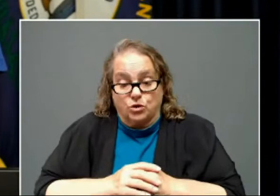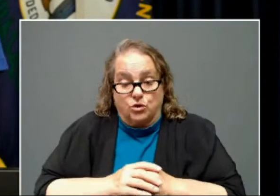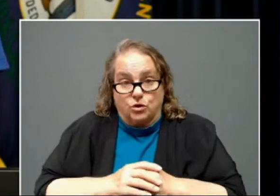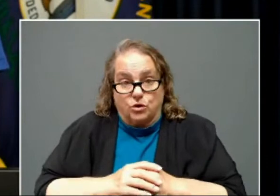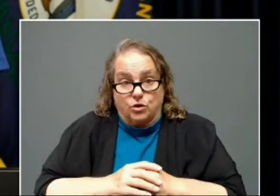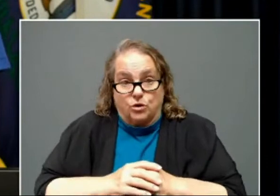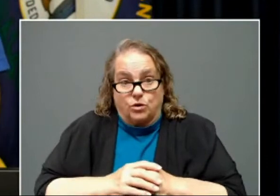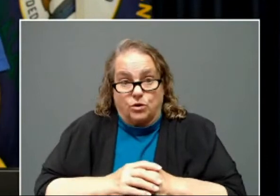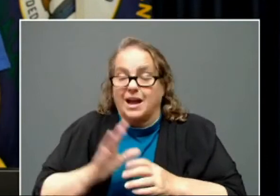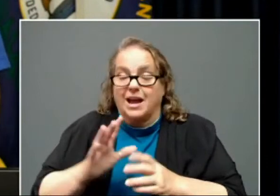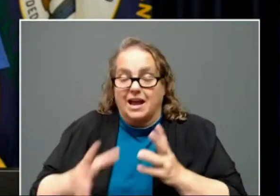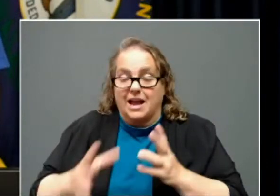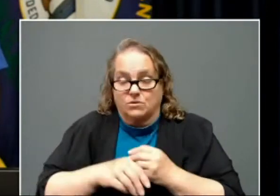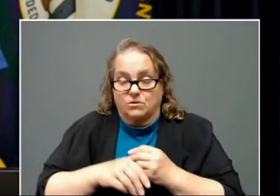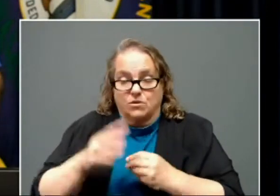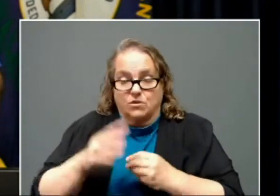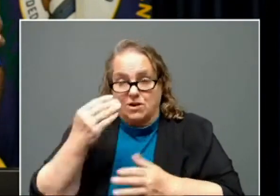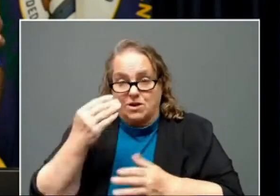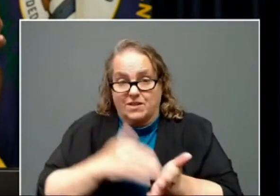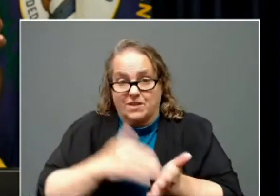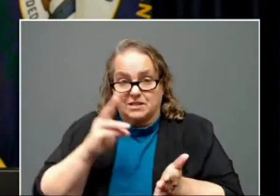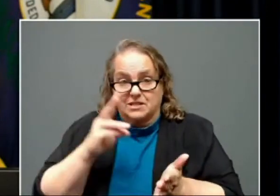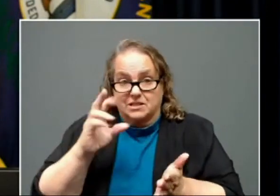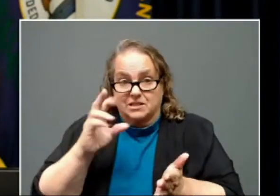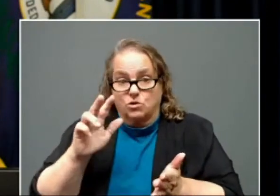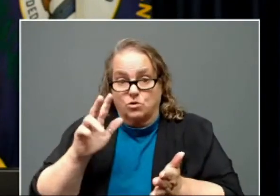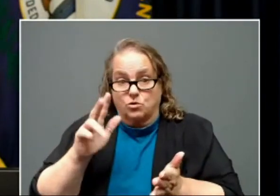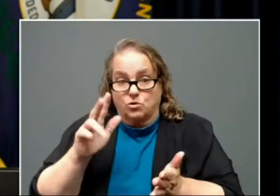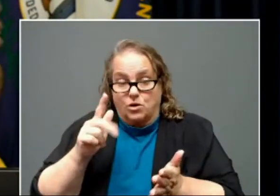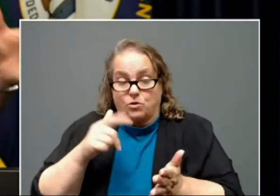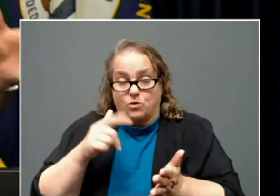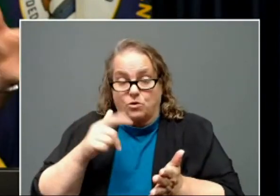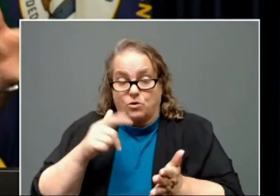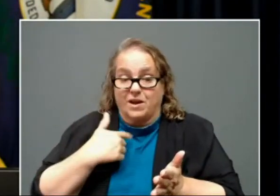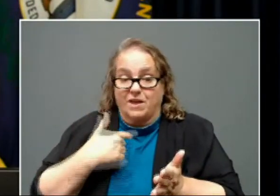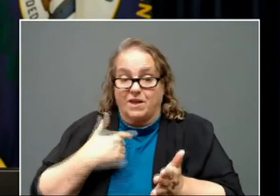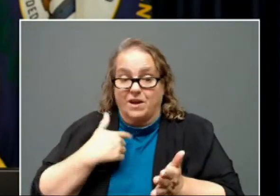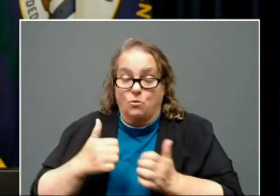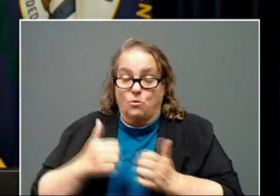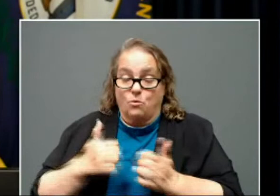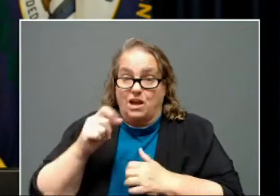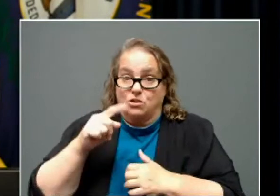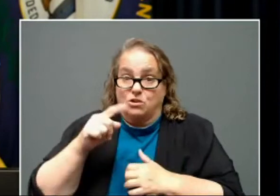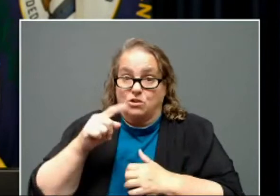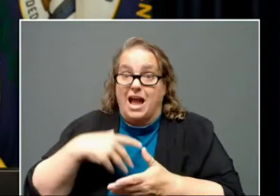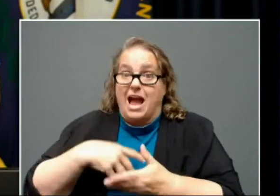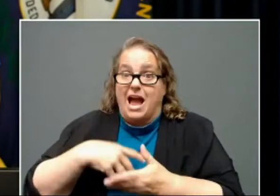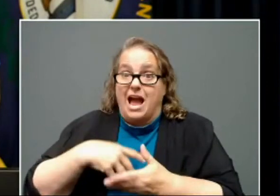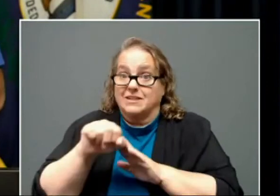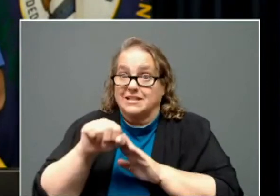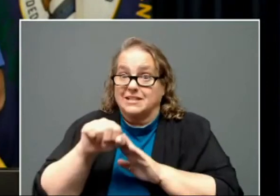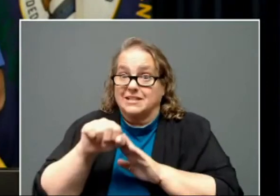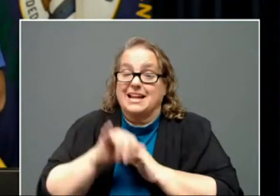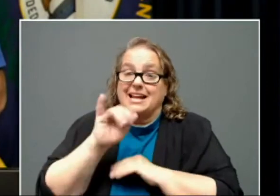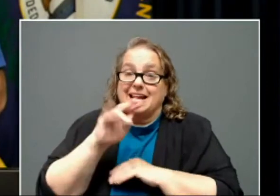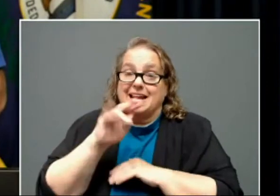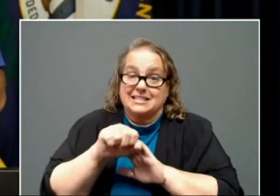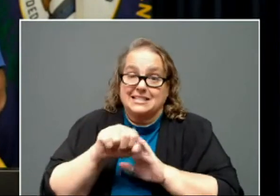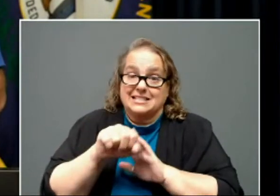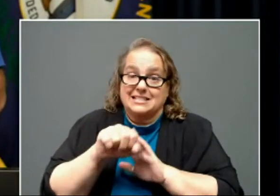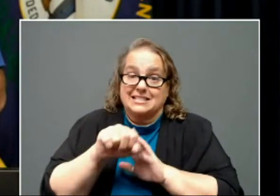an addition of 14,623. We believe with the extra, the out-of-state and the in-state extra numbers, that